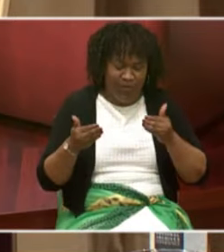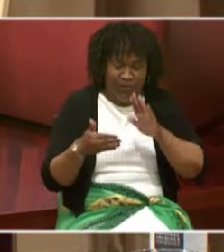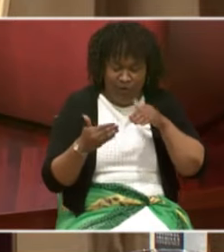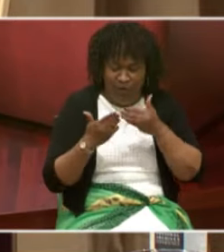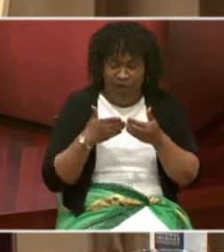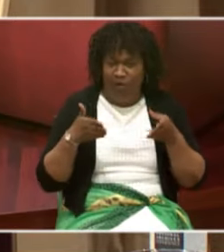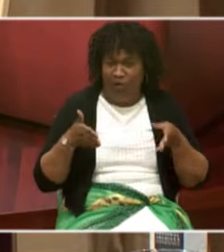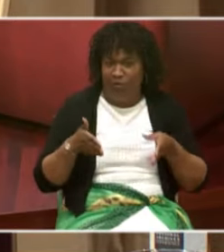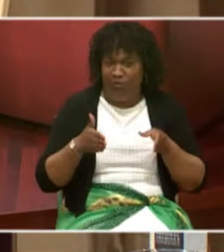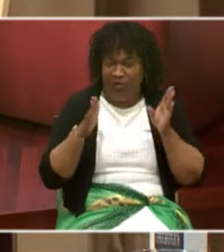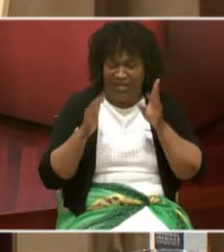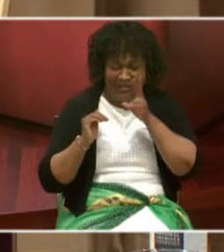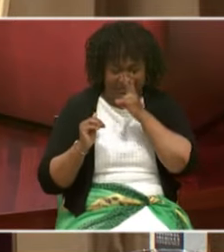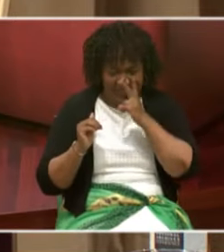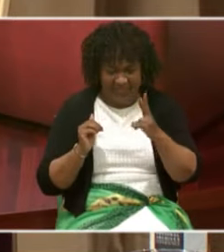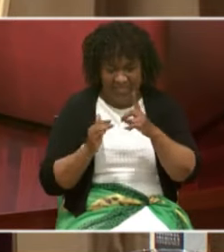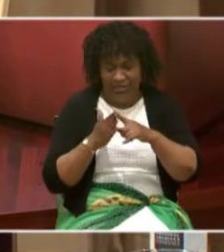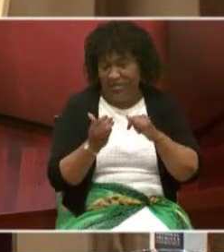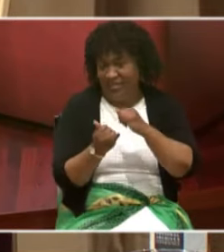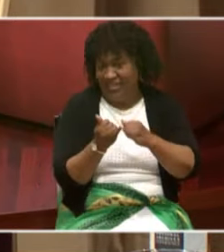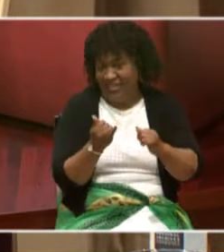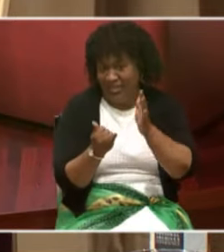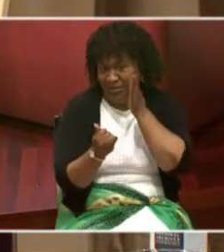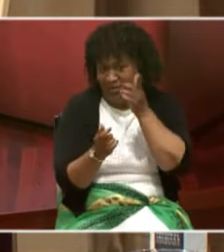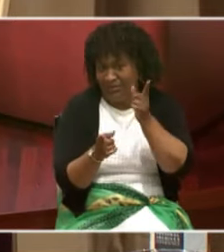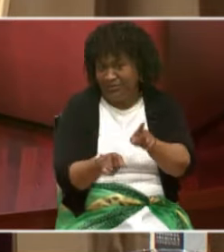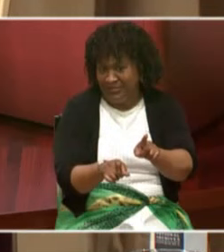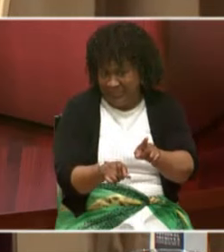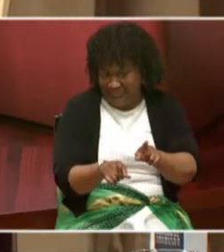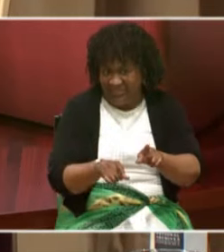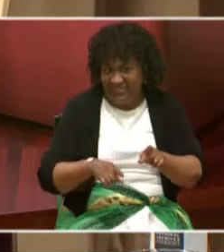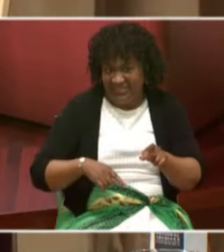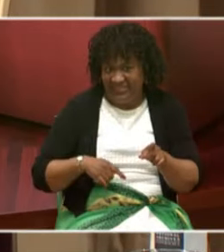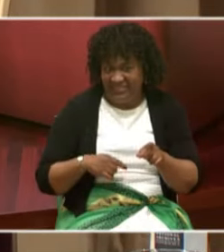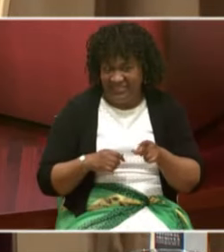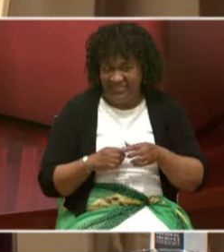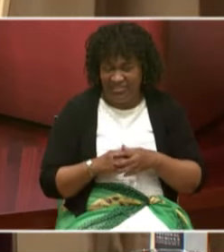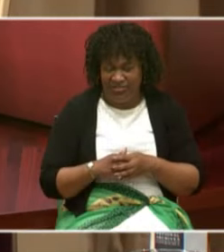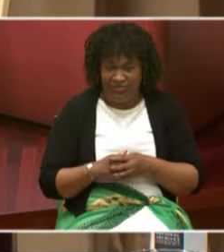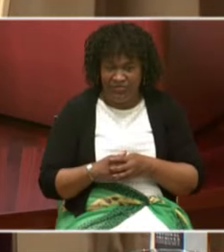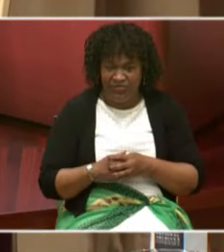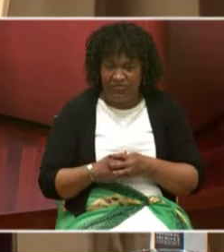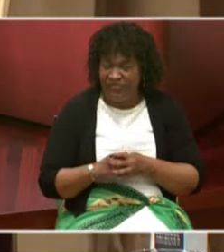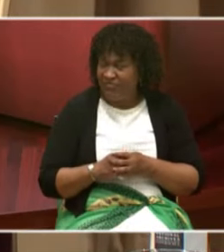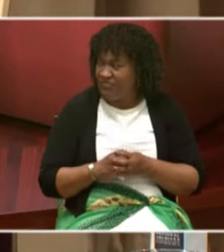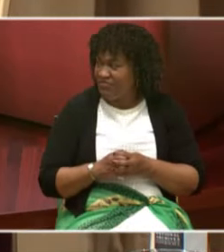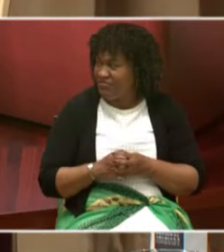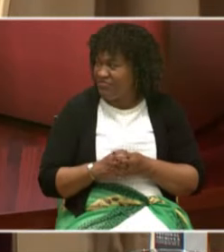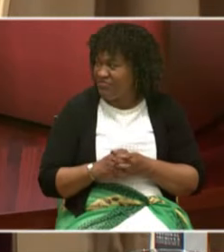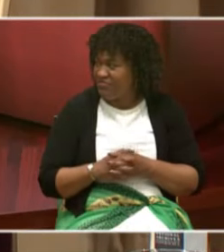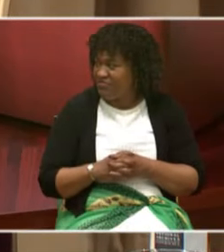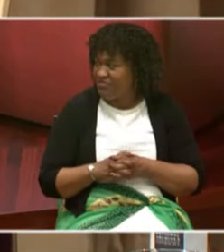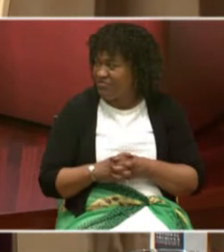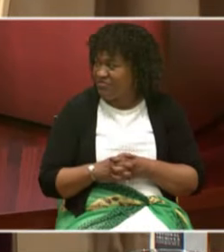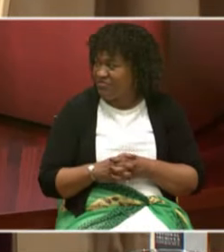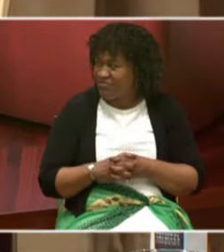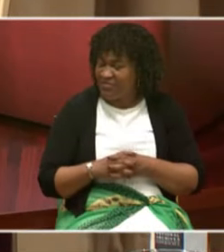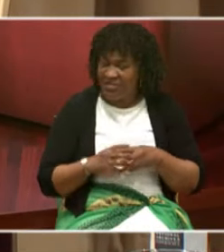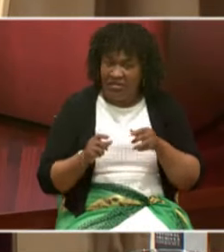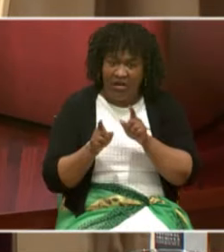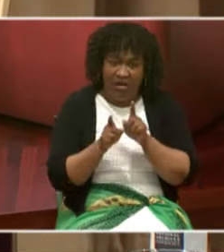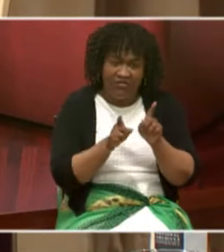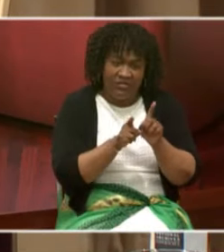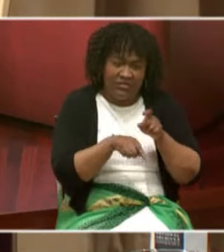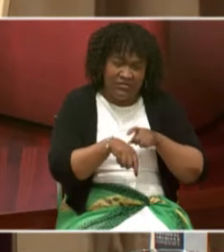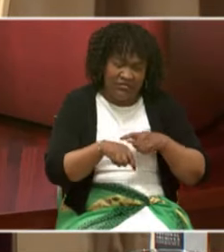year, or one lifetime. It is an ongoing struggle, and you have to pace yourself. And we said to many of the young people that